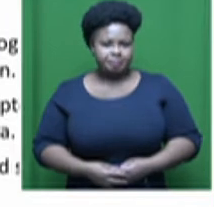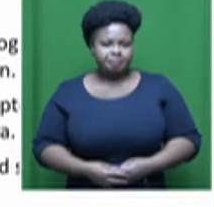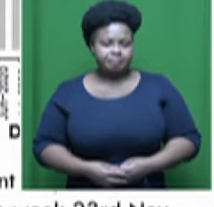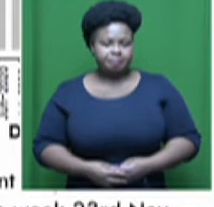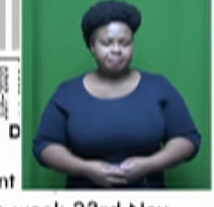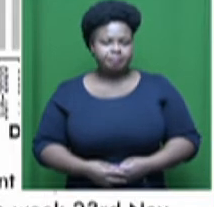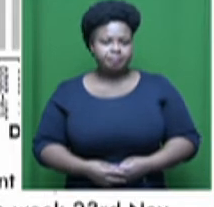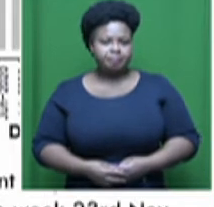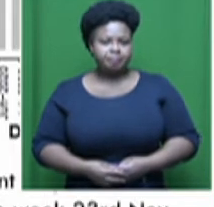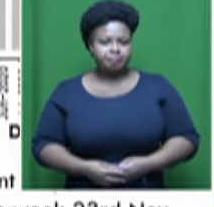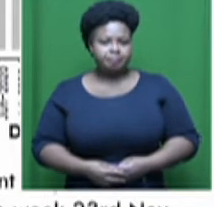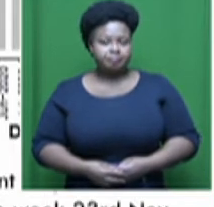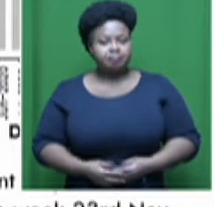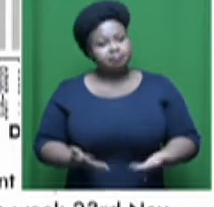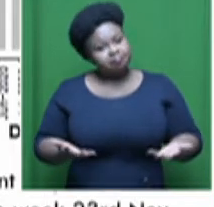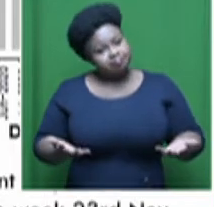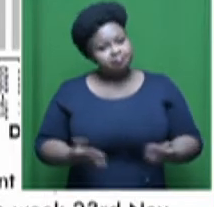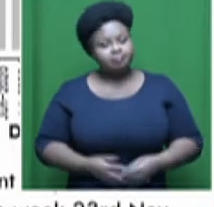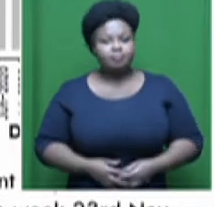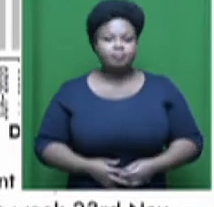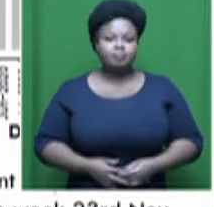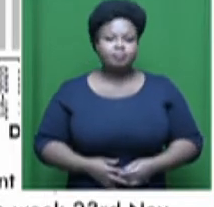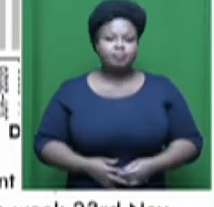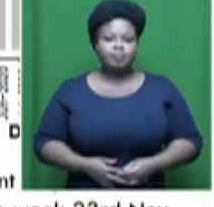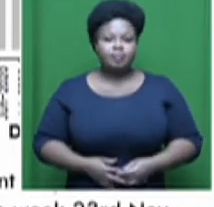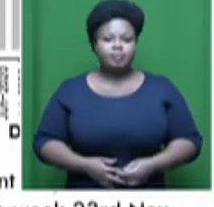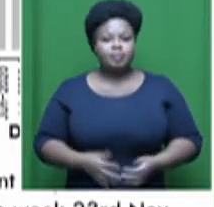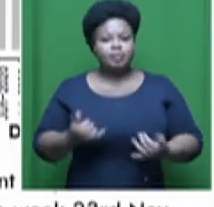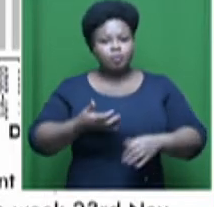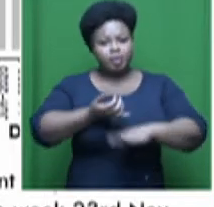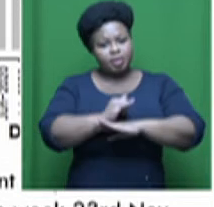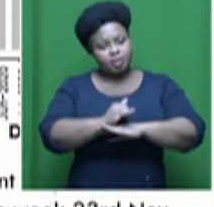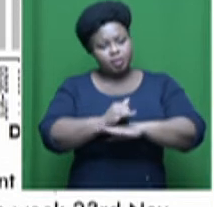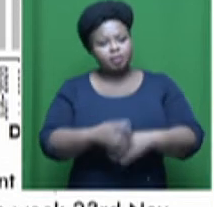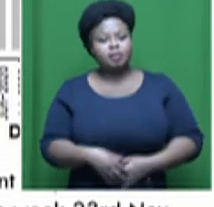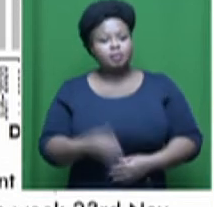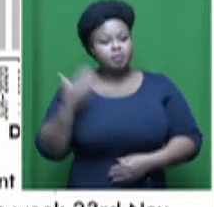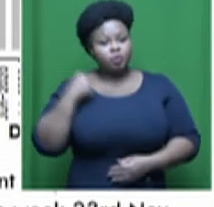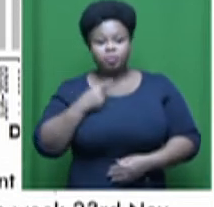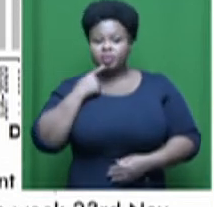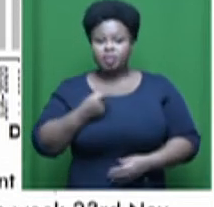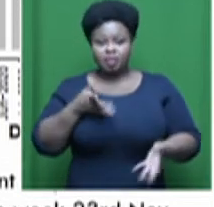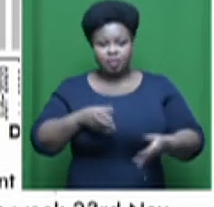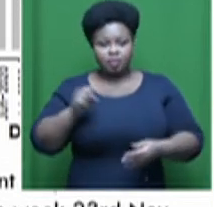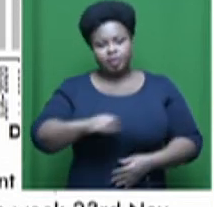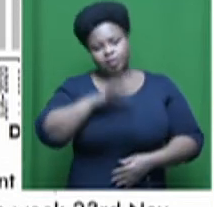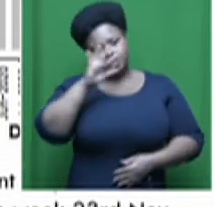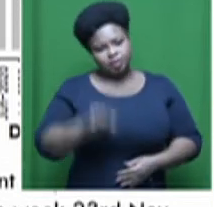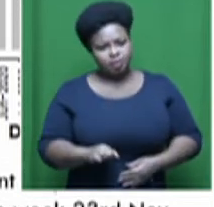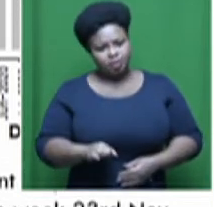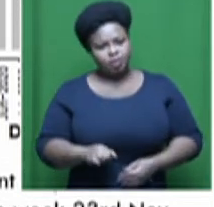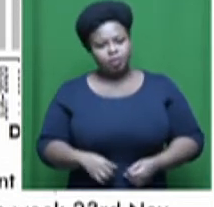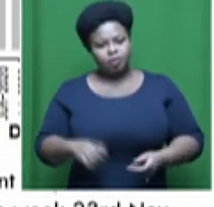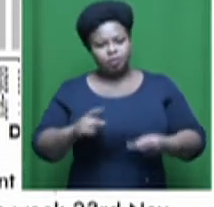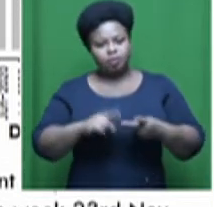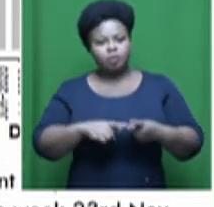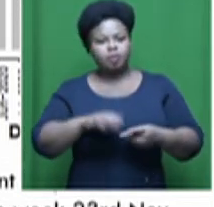virus. So as I had mentioned earlier, what ended up happening in South Africa is the evolution